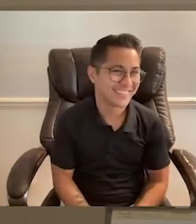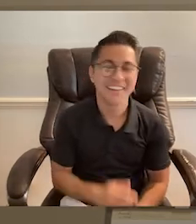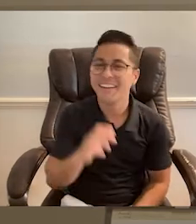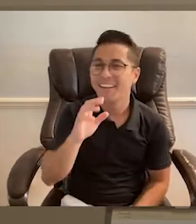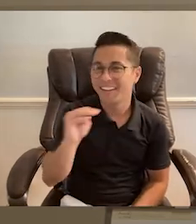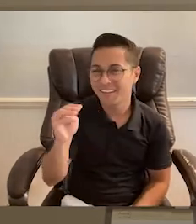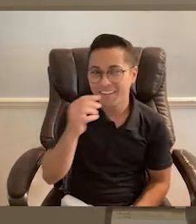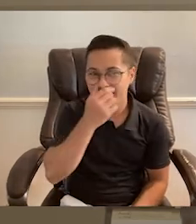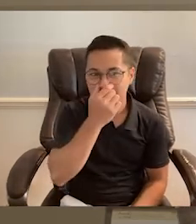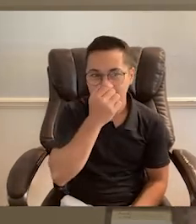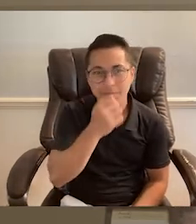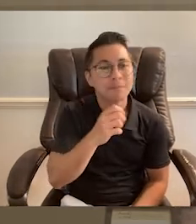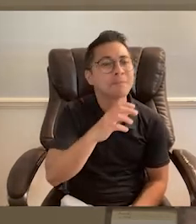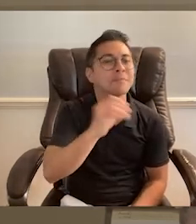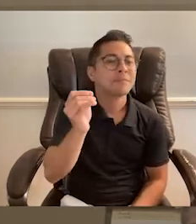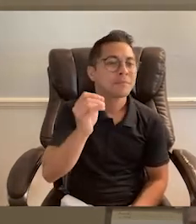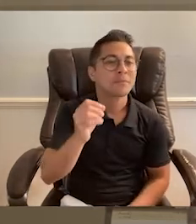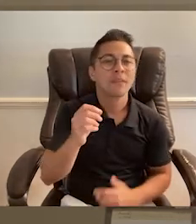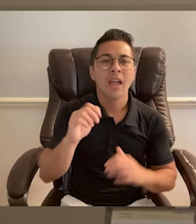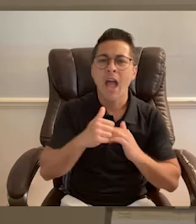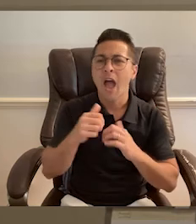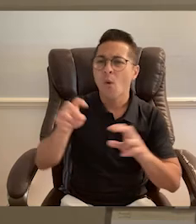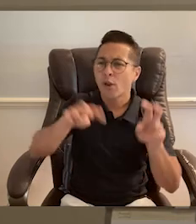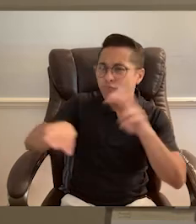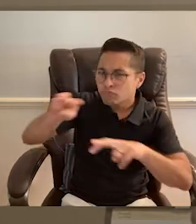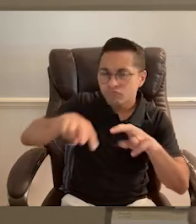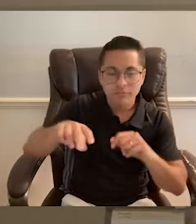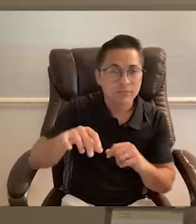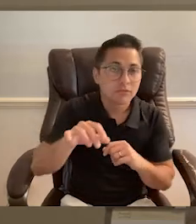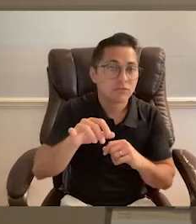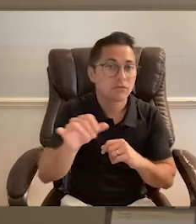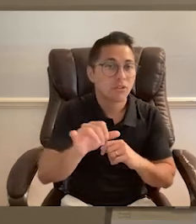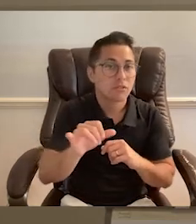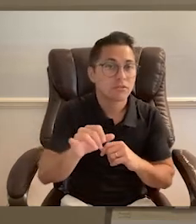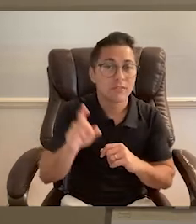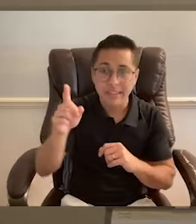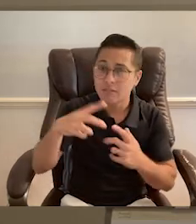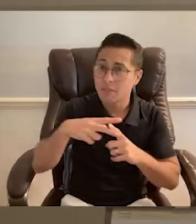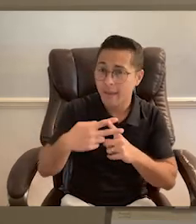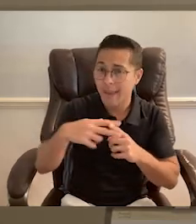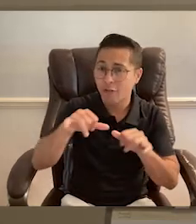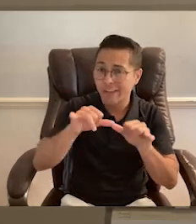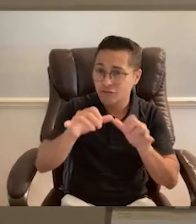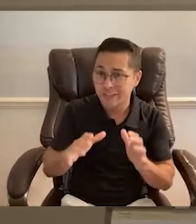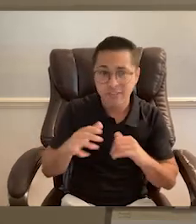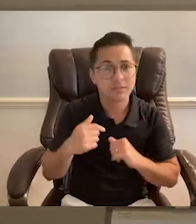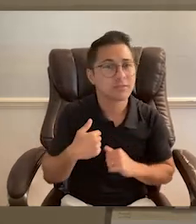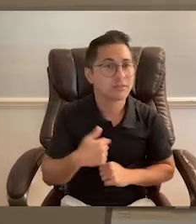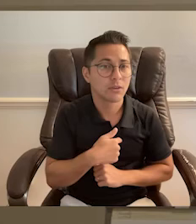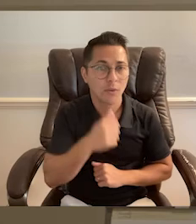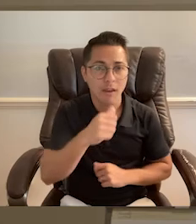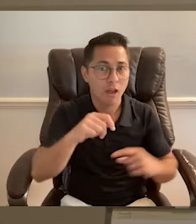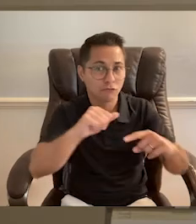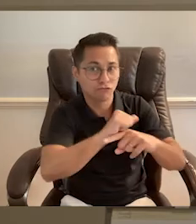seat, going down is easy, but then transferring back is really hard. So what the students designed was